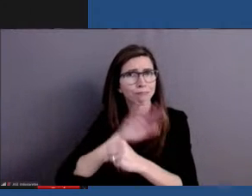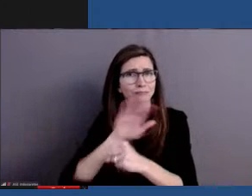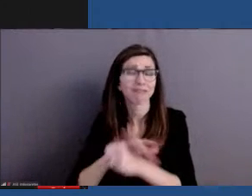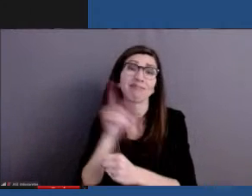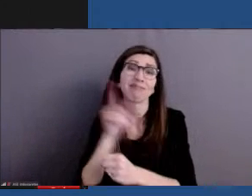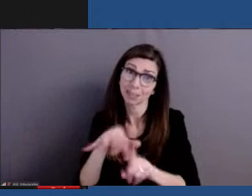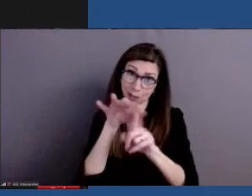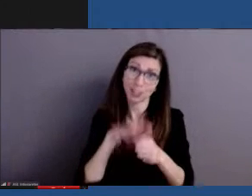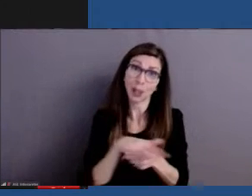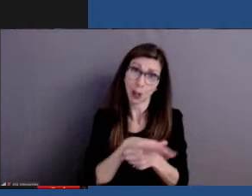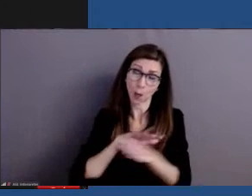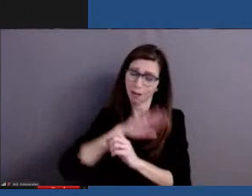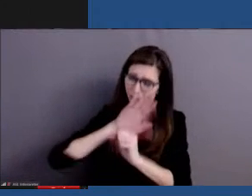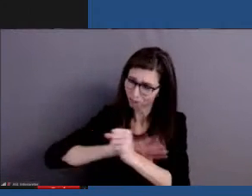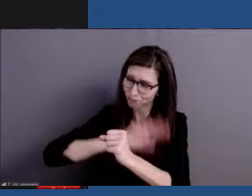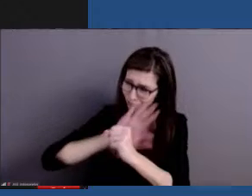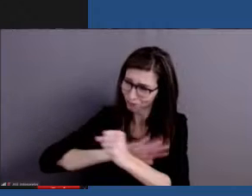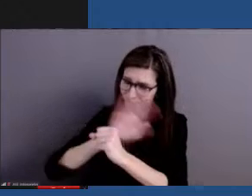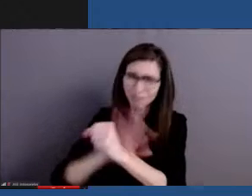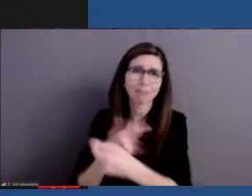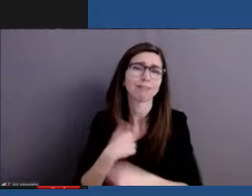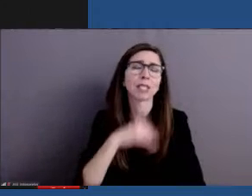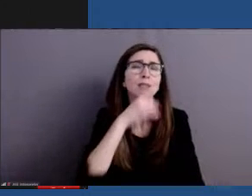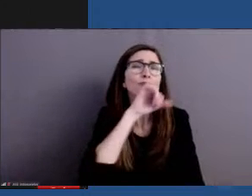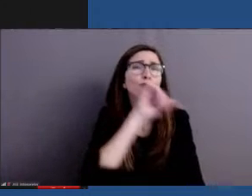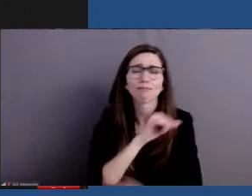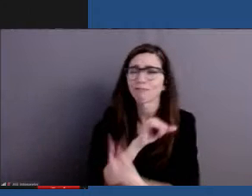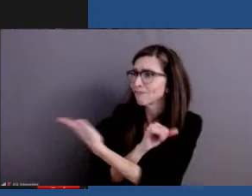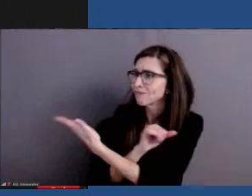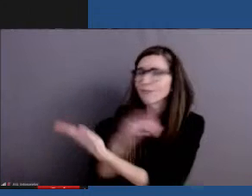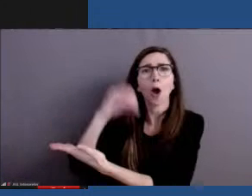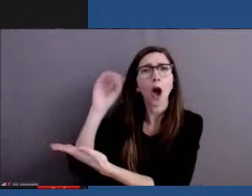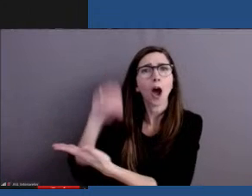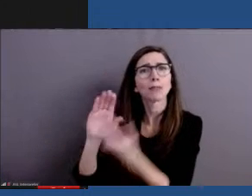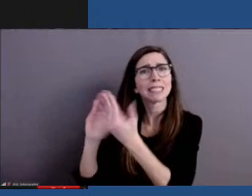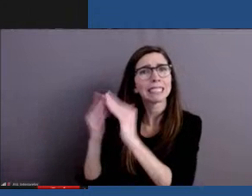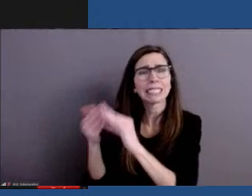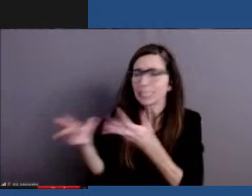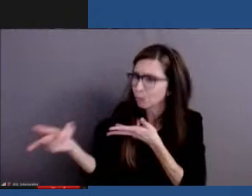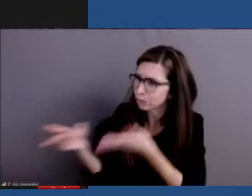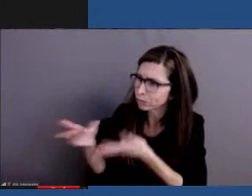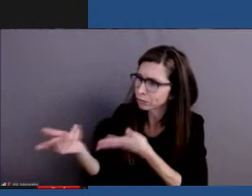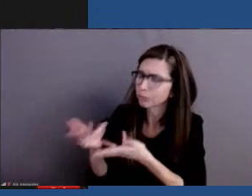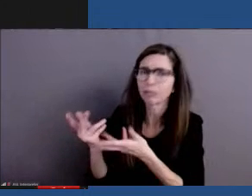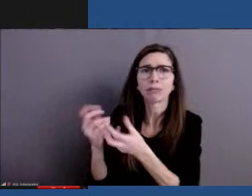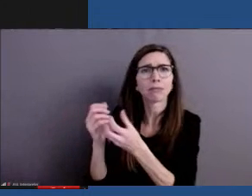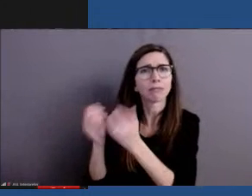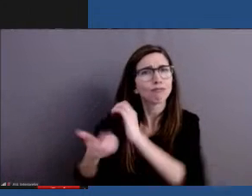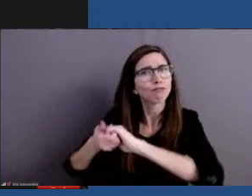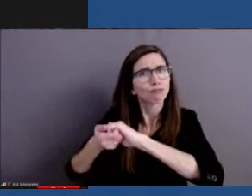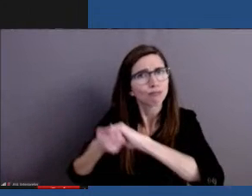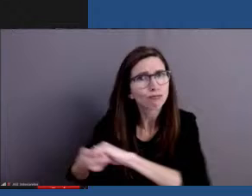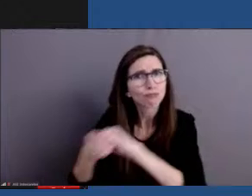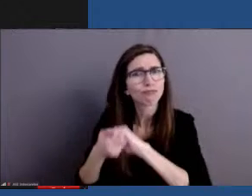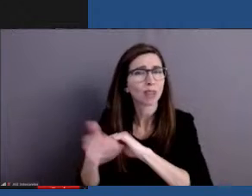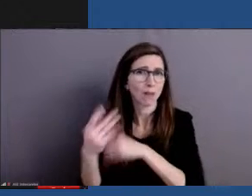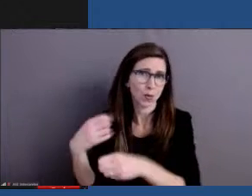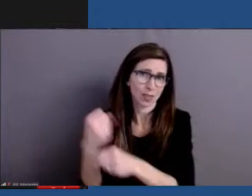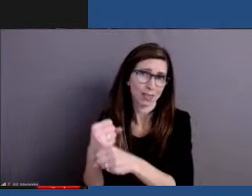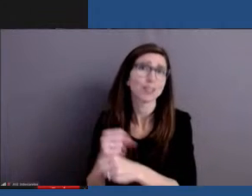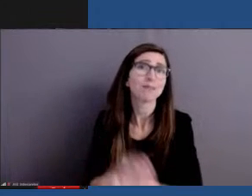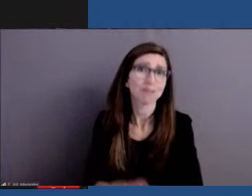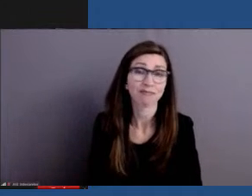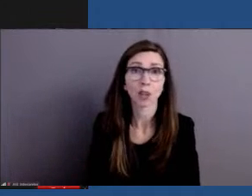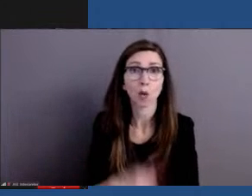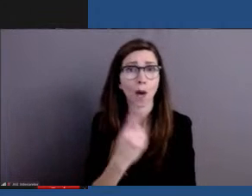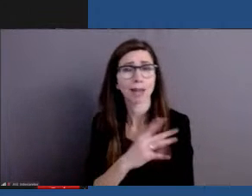I've really loved working with the city over the last several years. One of the projects that I really loved